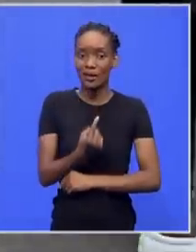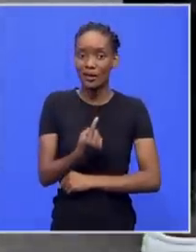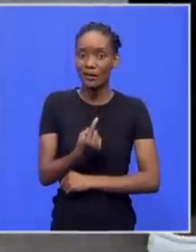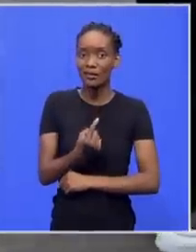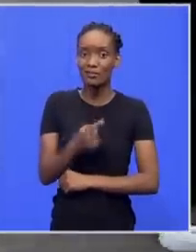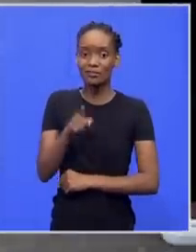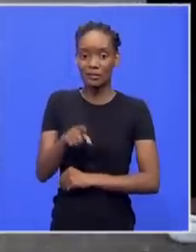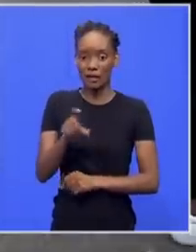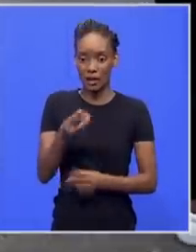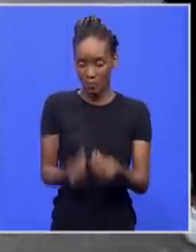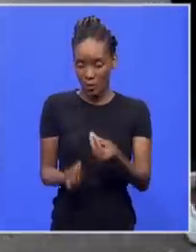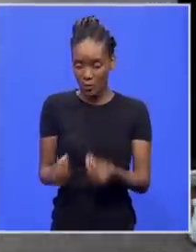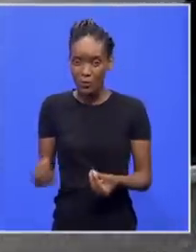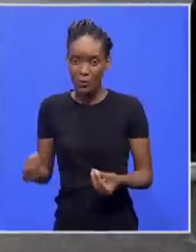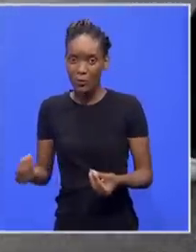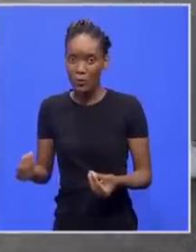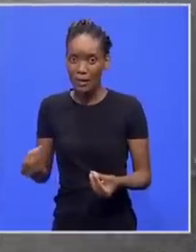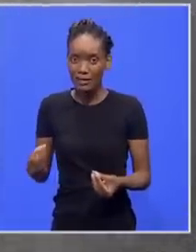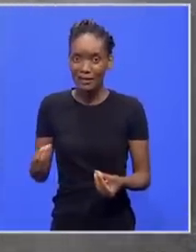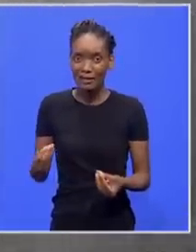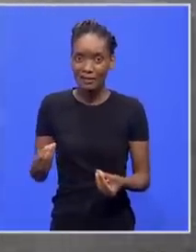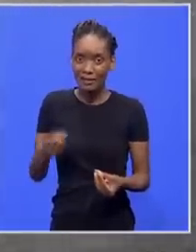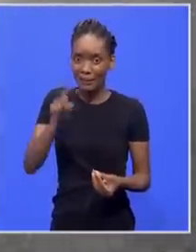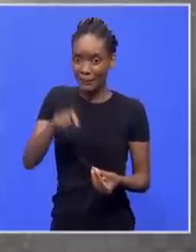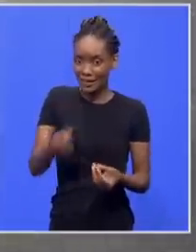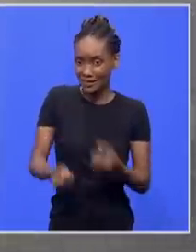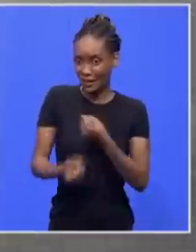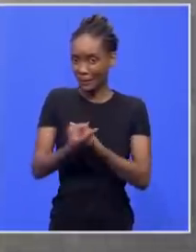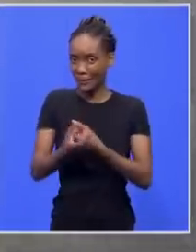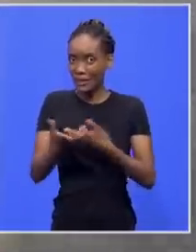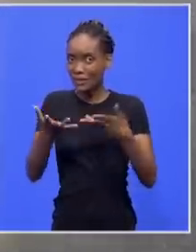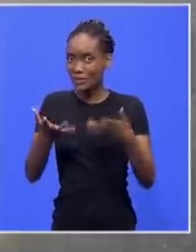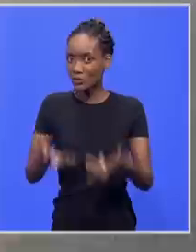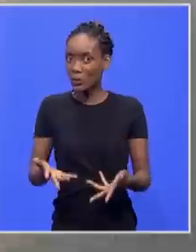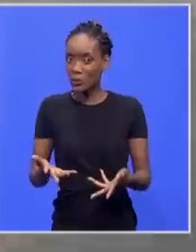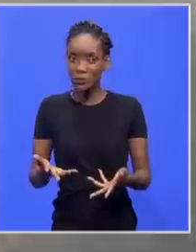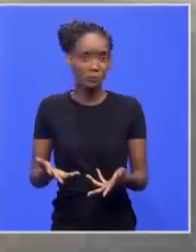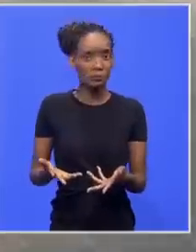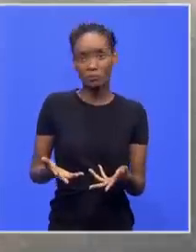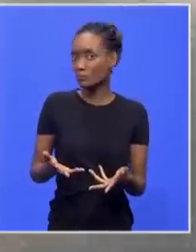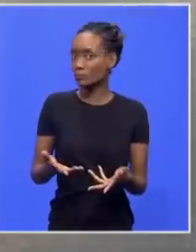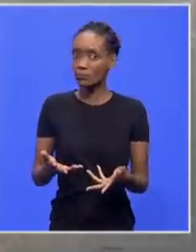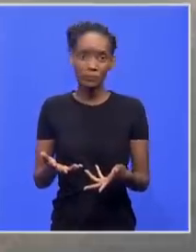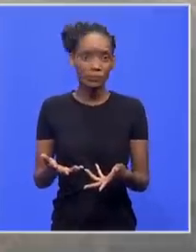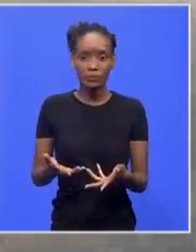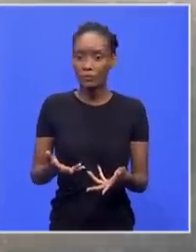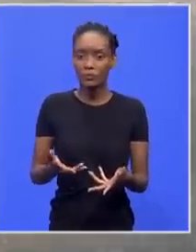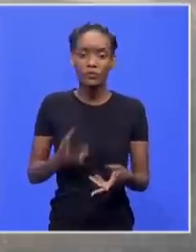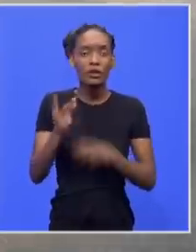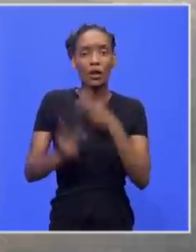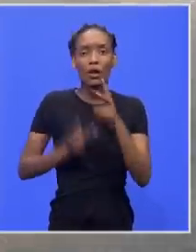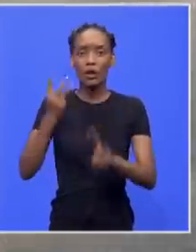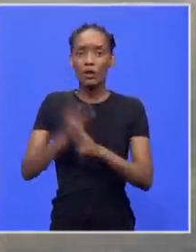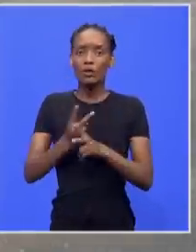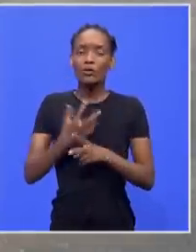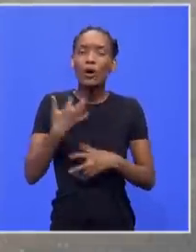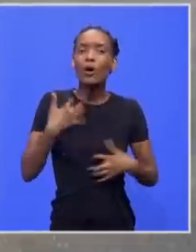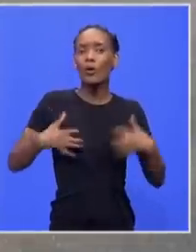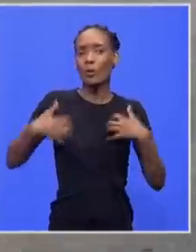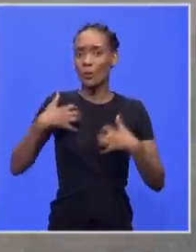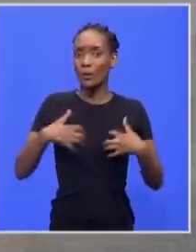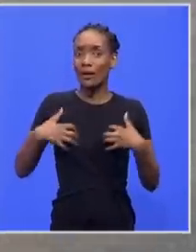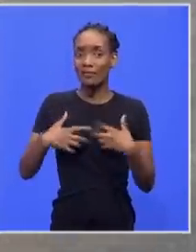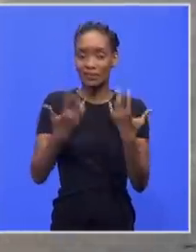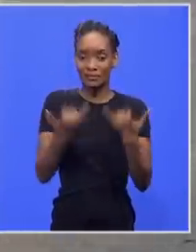small children should be, of course, raised. They were in particular also worried about the fact that winter